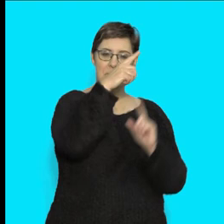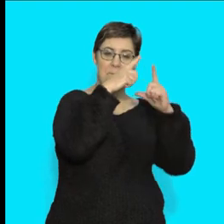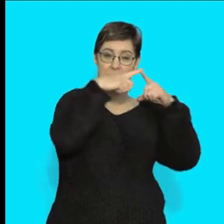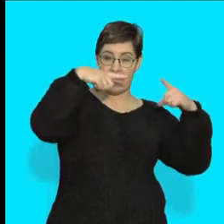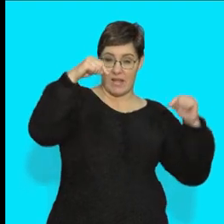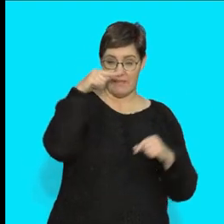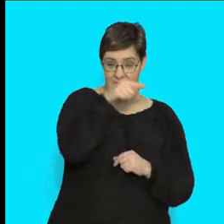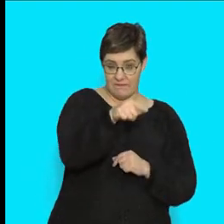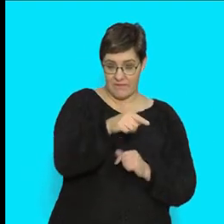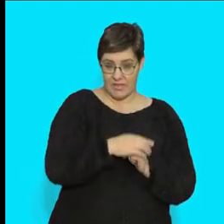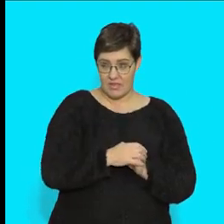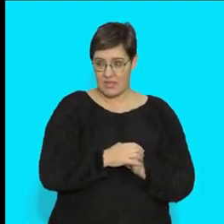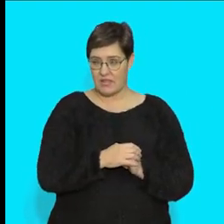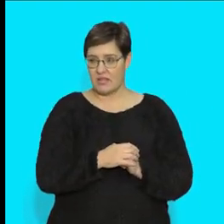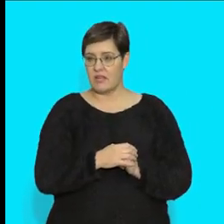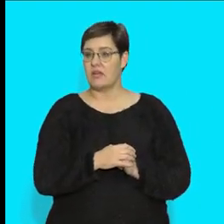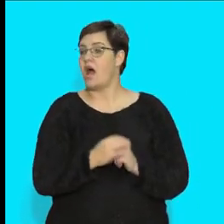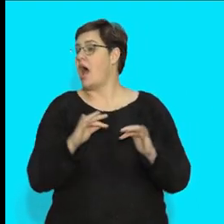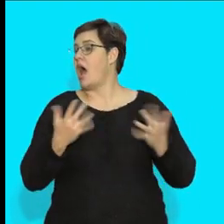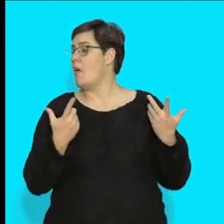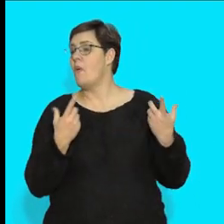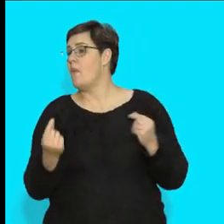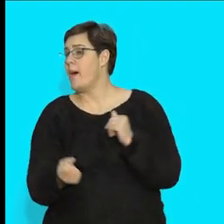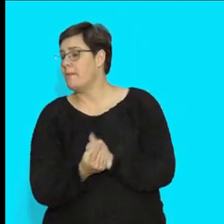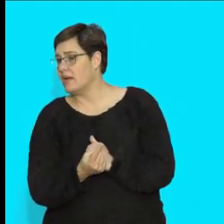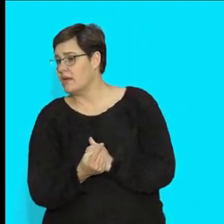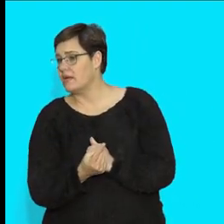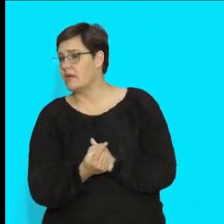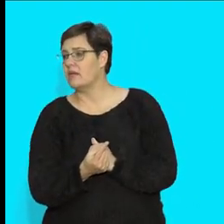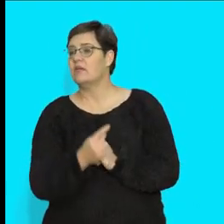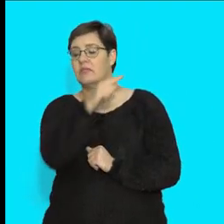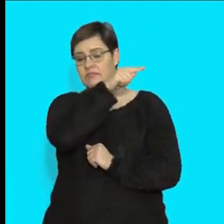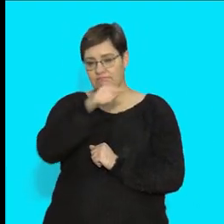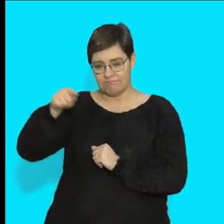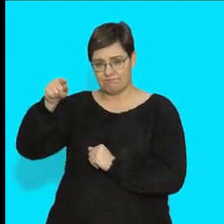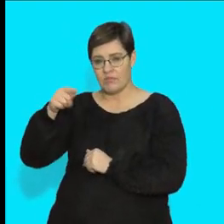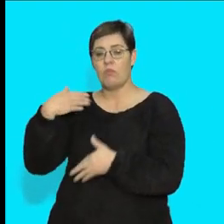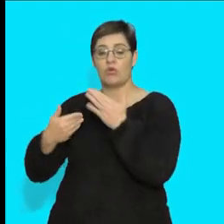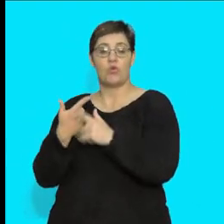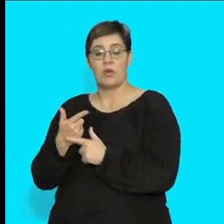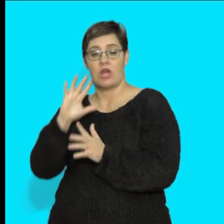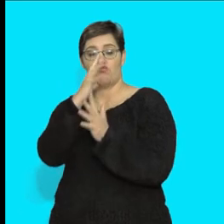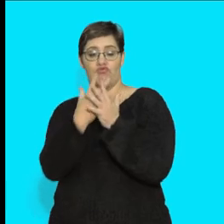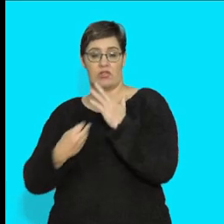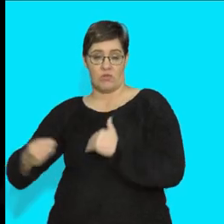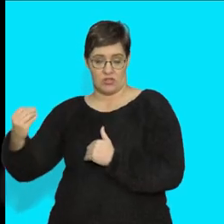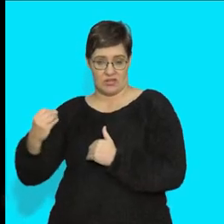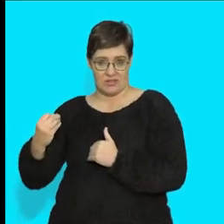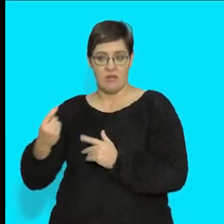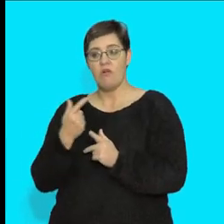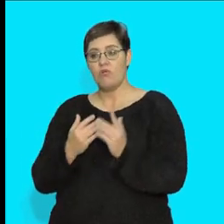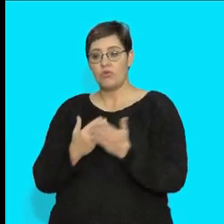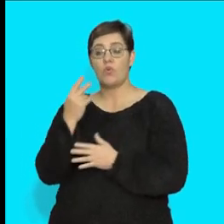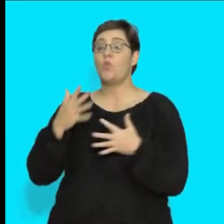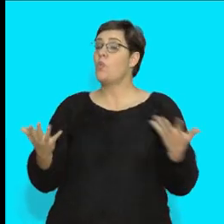goes into the leaf, and what happens? It comes out, process called transpiration through the stomata.